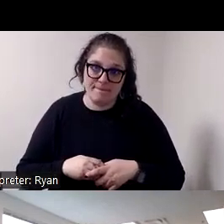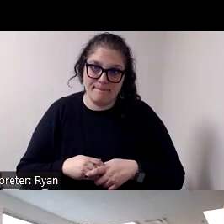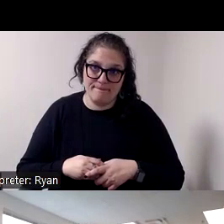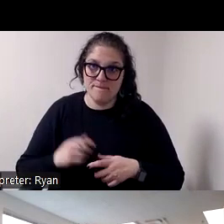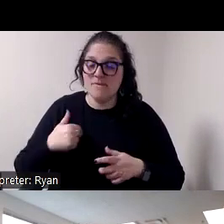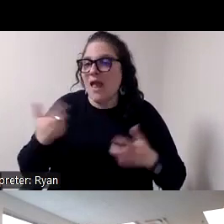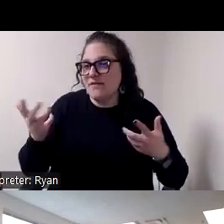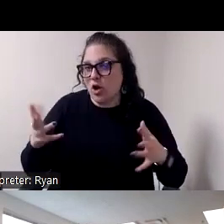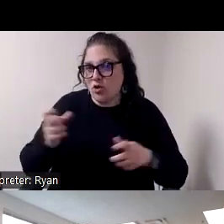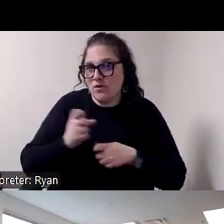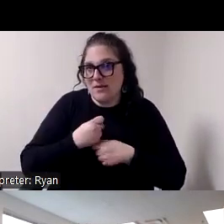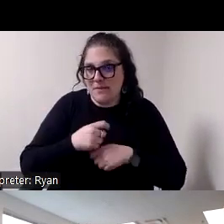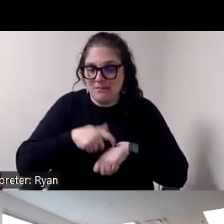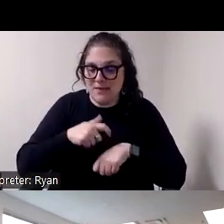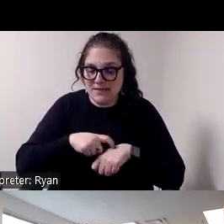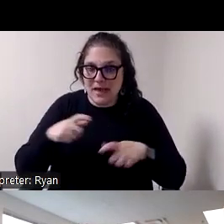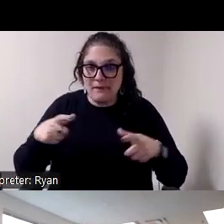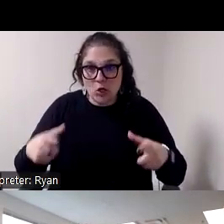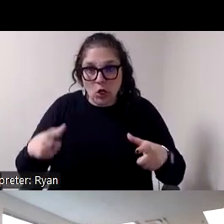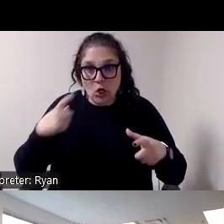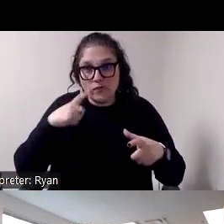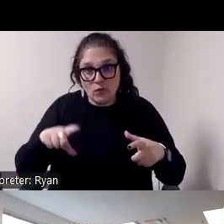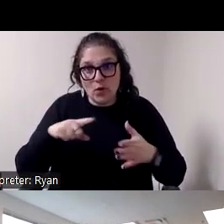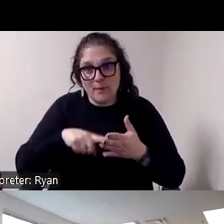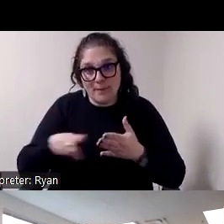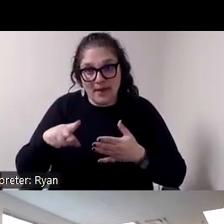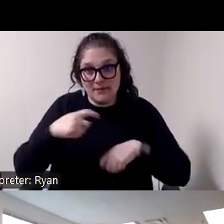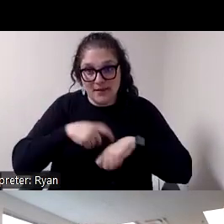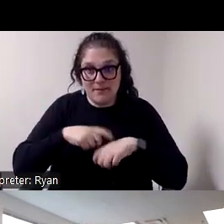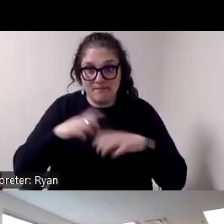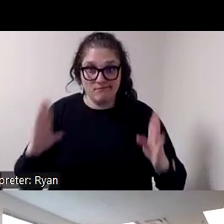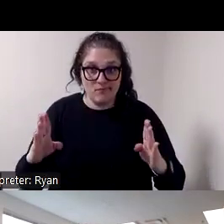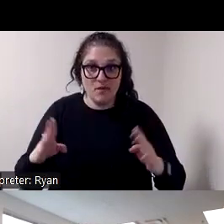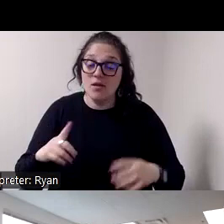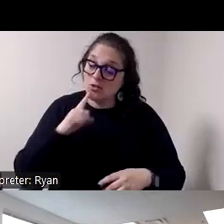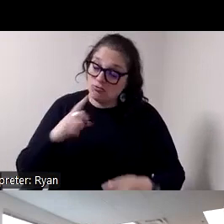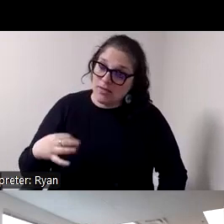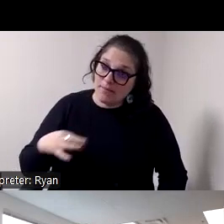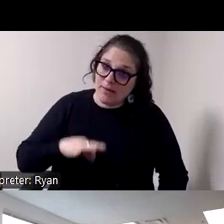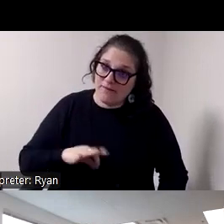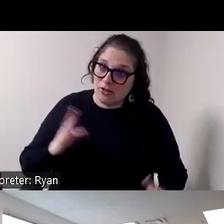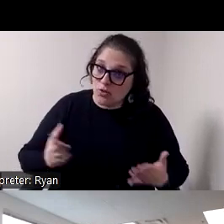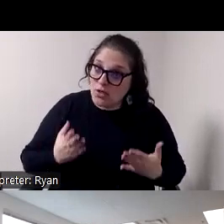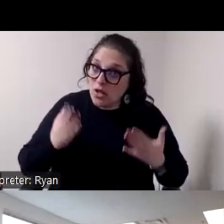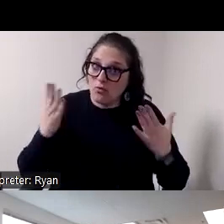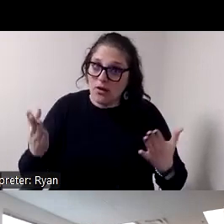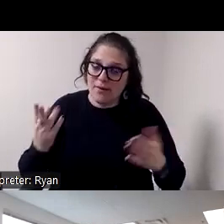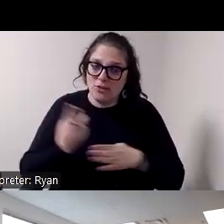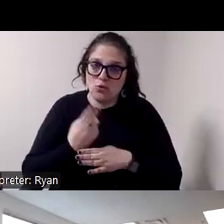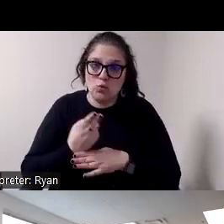pay period ending 6/23. But it's very helpful and I highly recommend to utilize